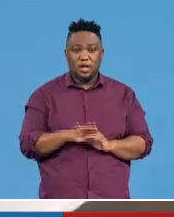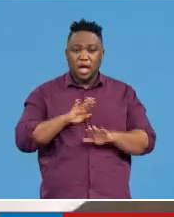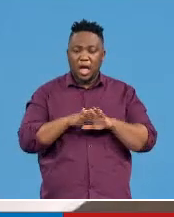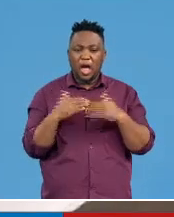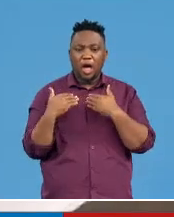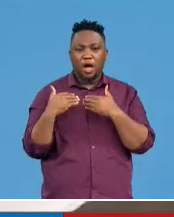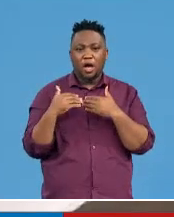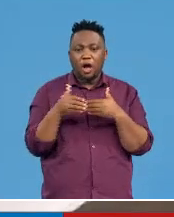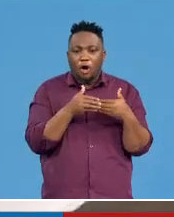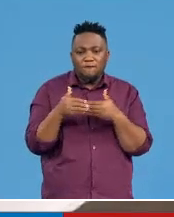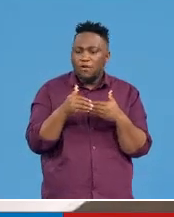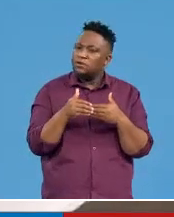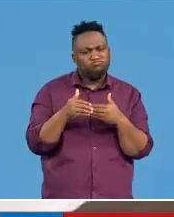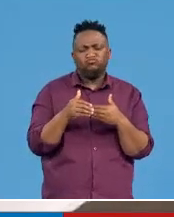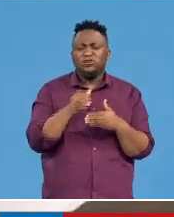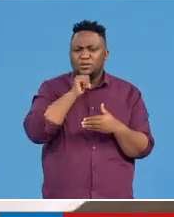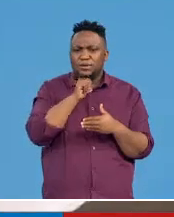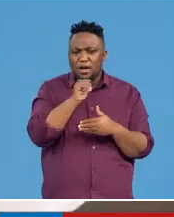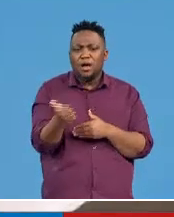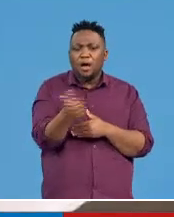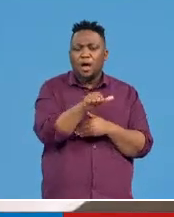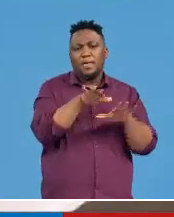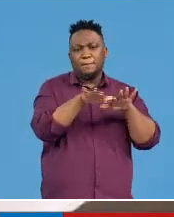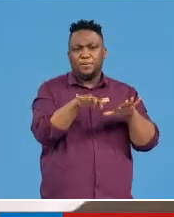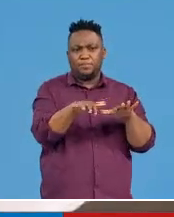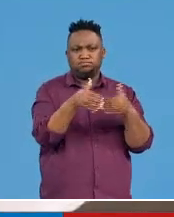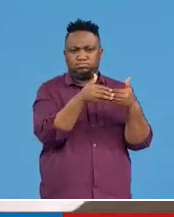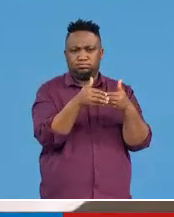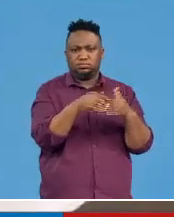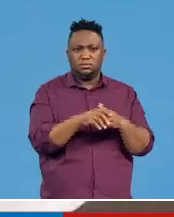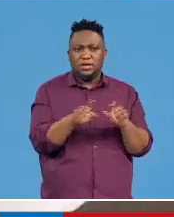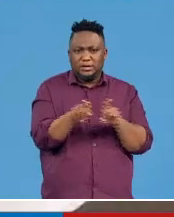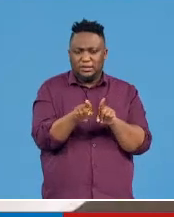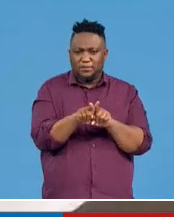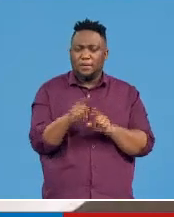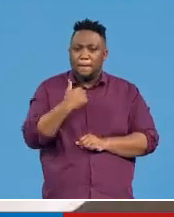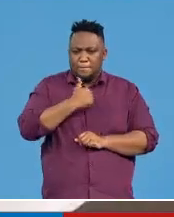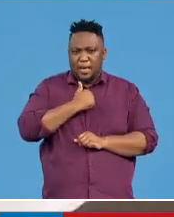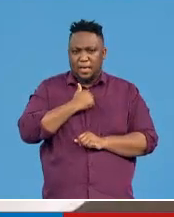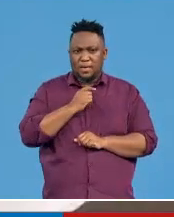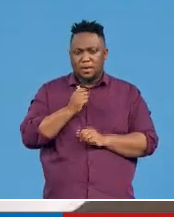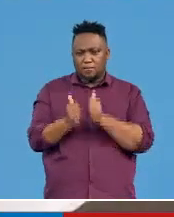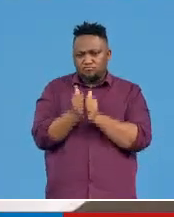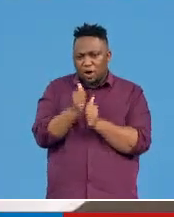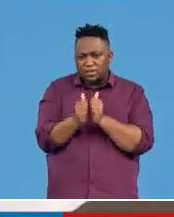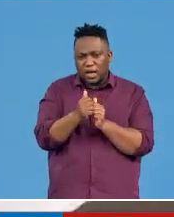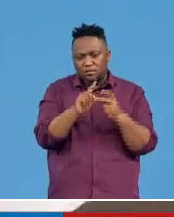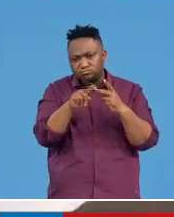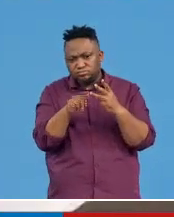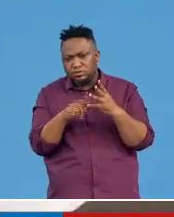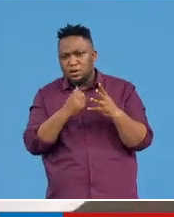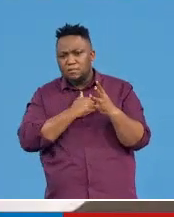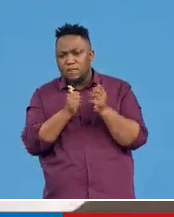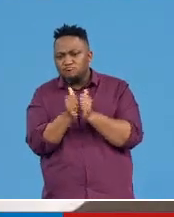well-being to take care of others. My brother Abbas, John Duarte's brother Emmanuel, my brother Musa as well at